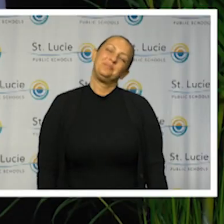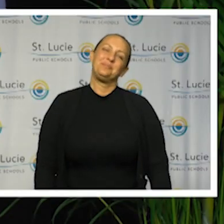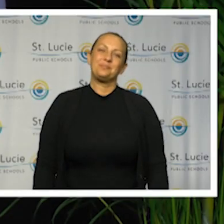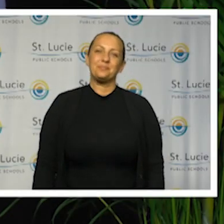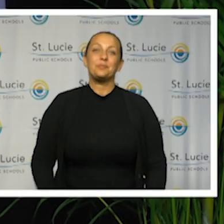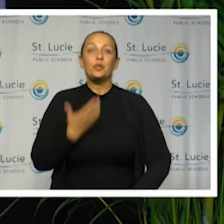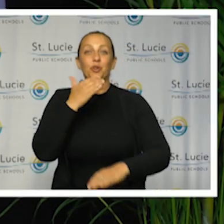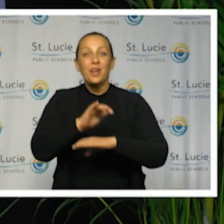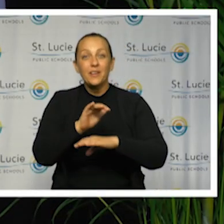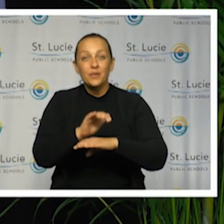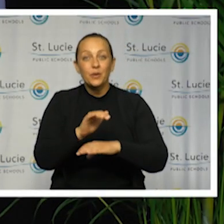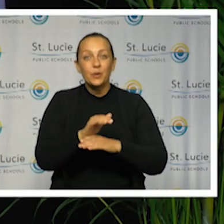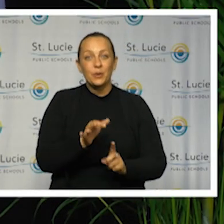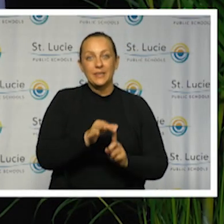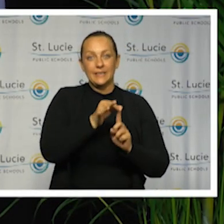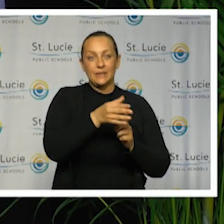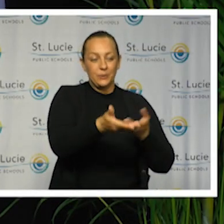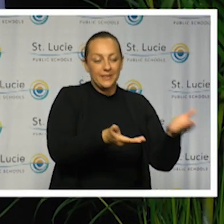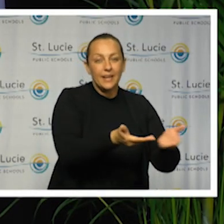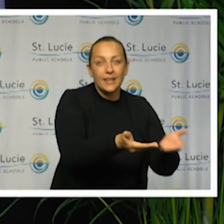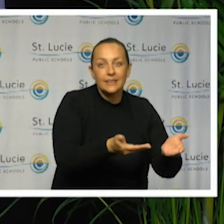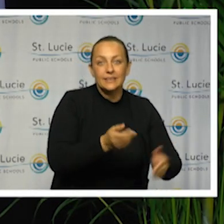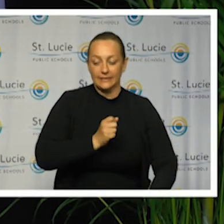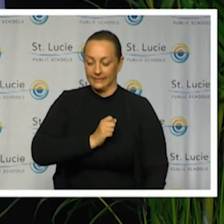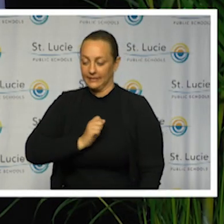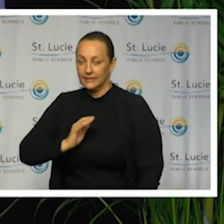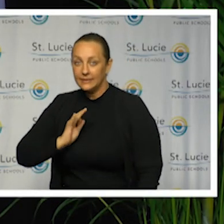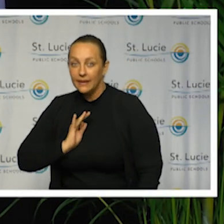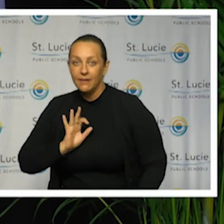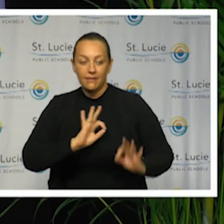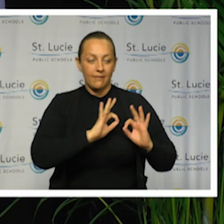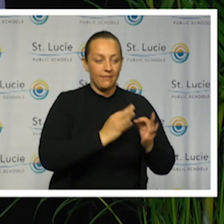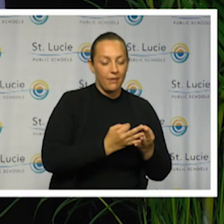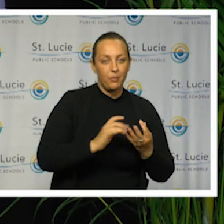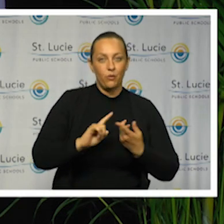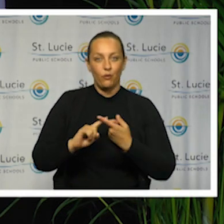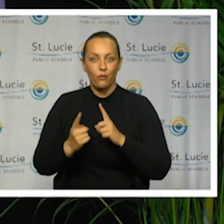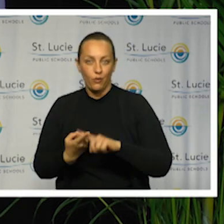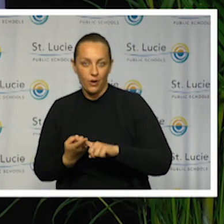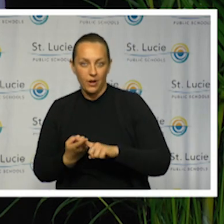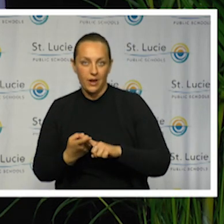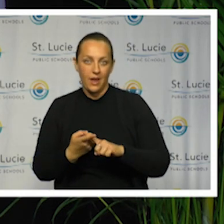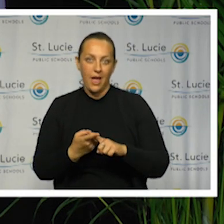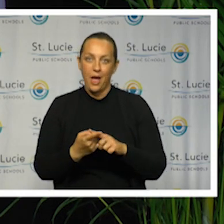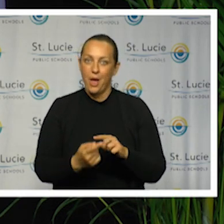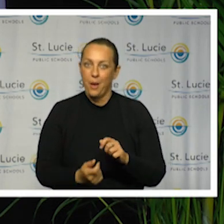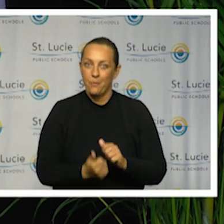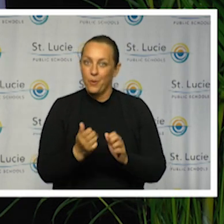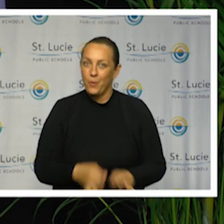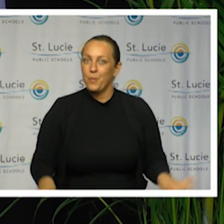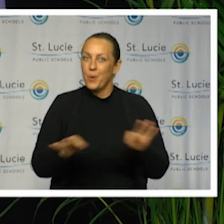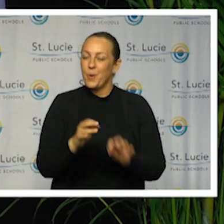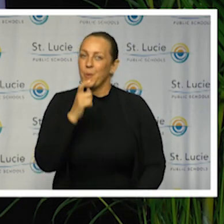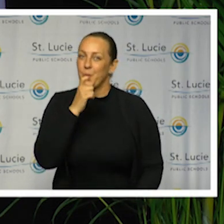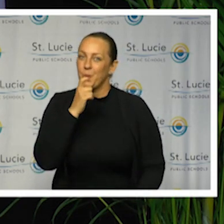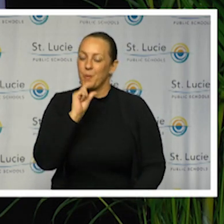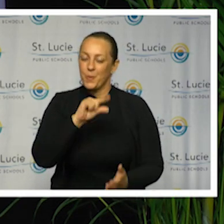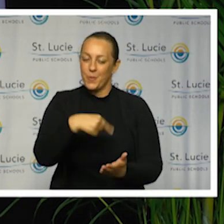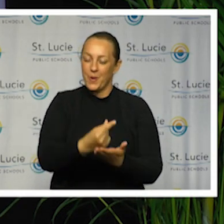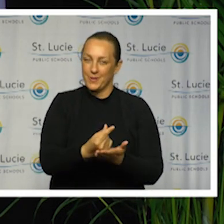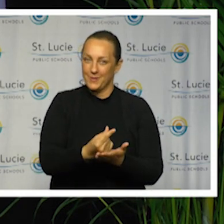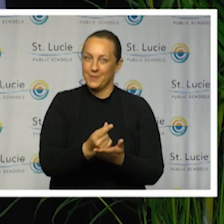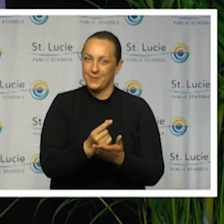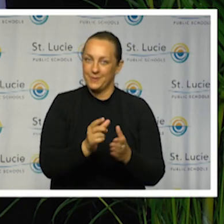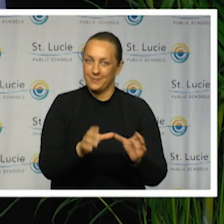Good afternoon distinguished guests, staff, family, friends, and most importantly, graduates. And